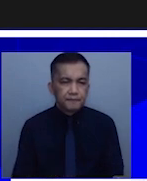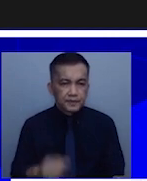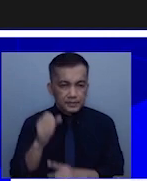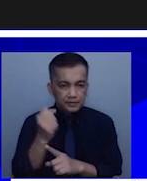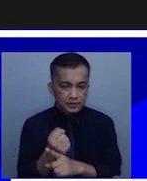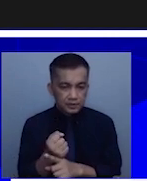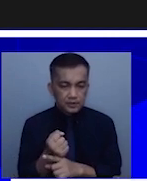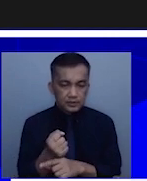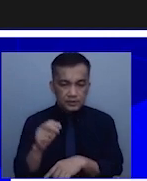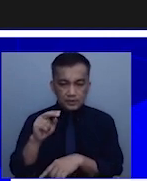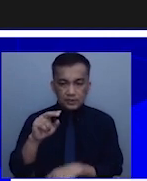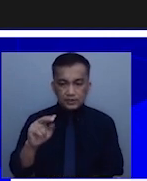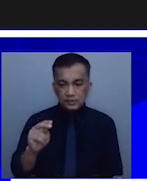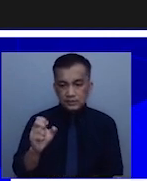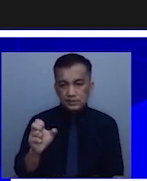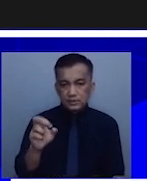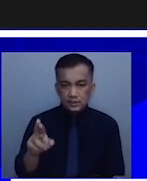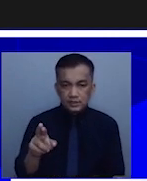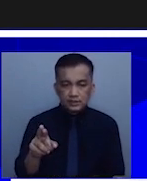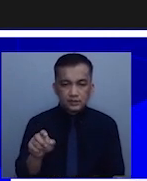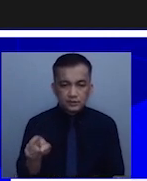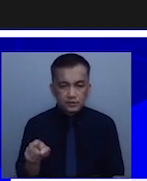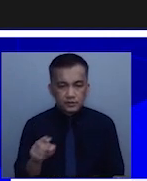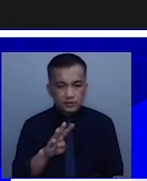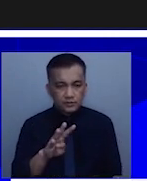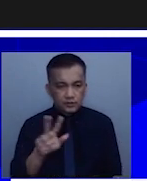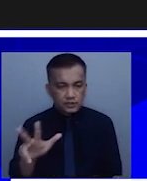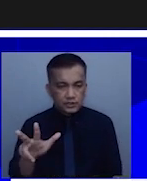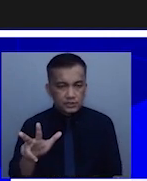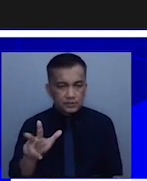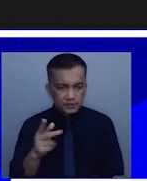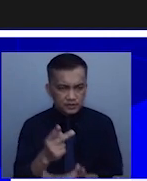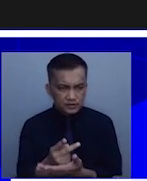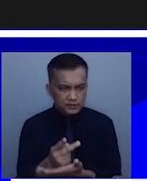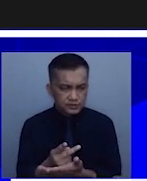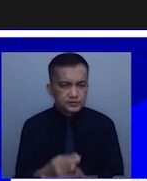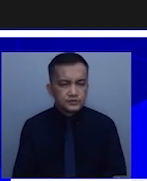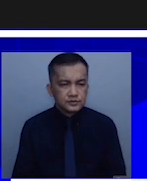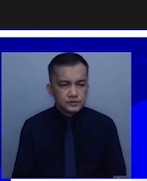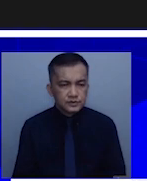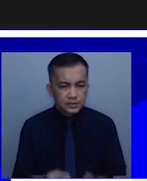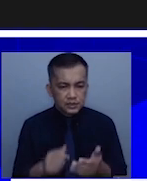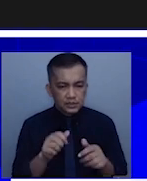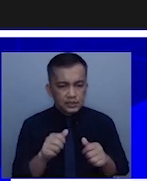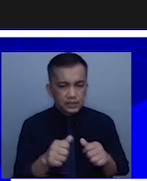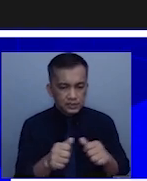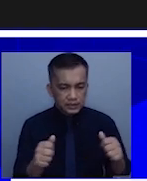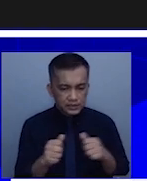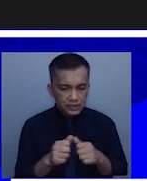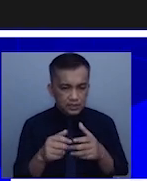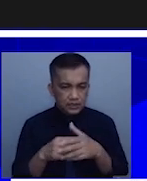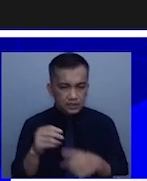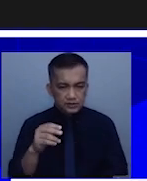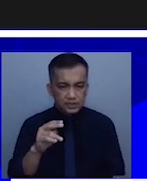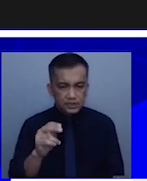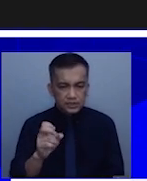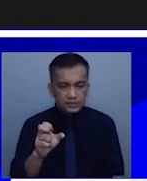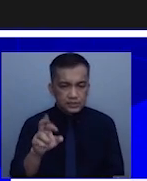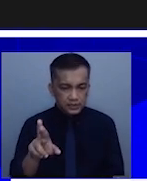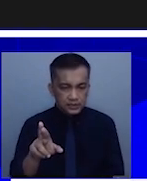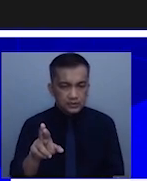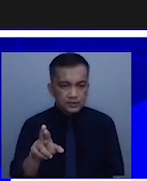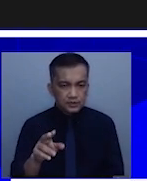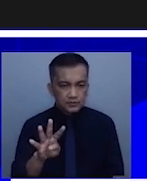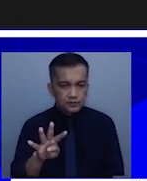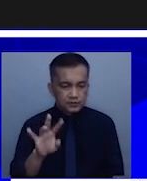Sa National Capital Region, ito ay 43 pesos. And yung areas outside the National Capital Region, ito ay nasa